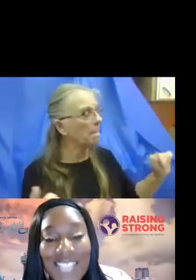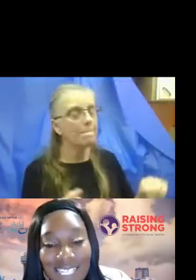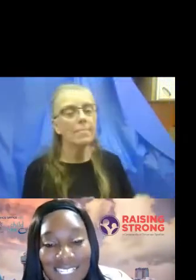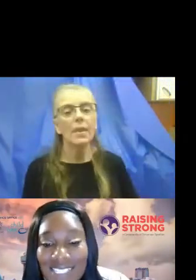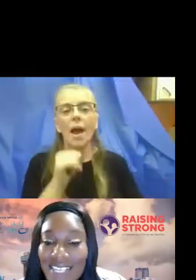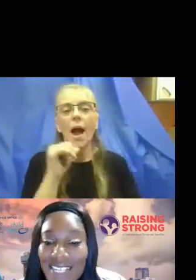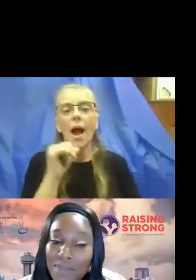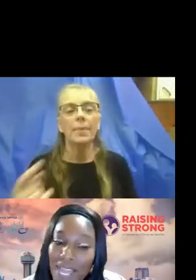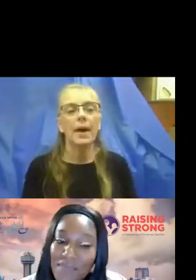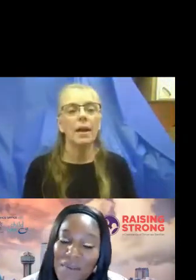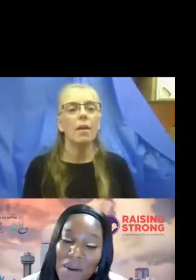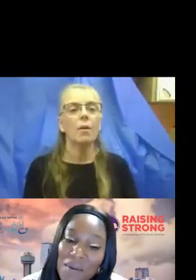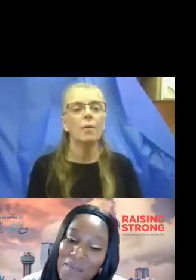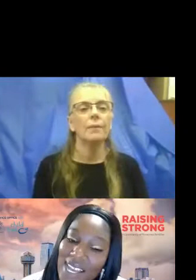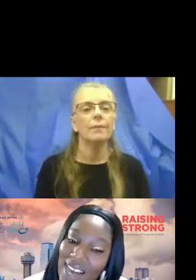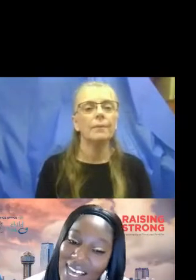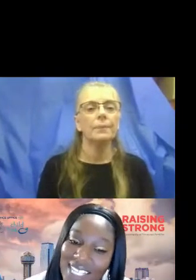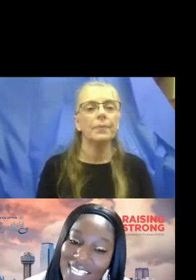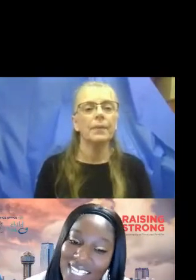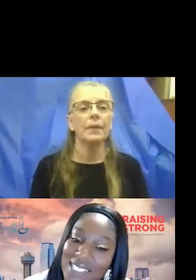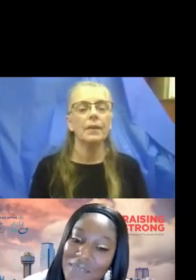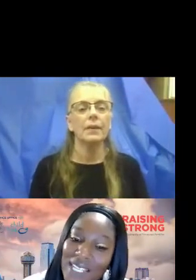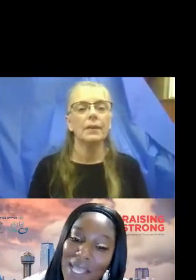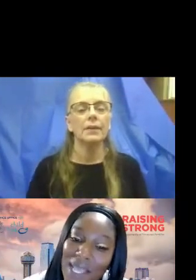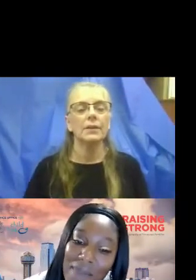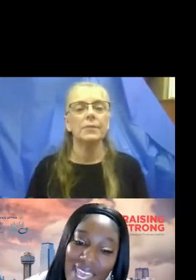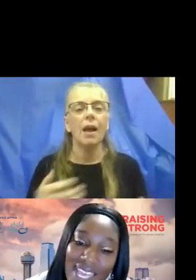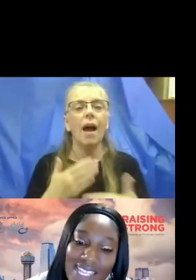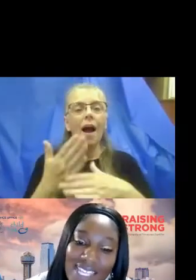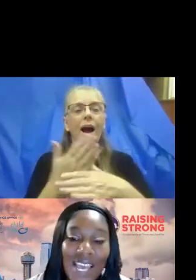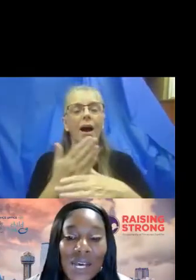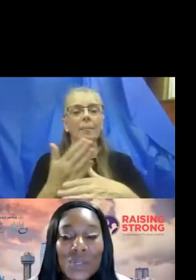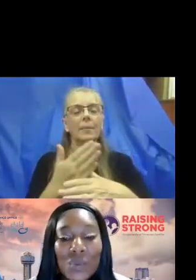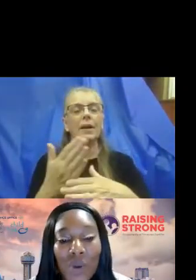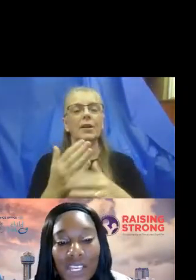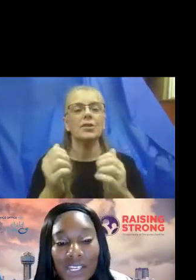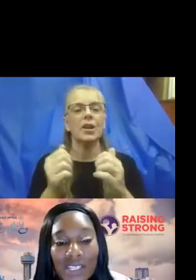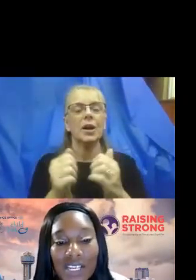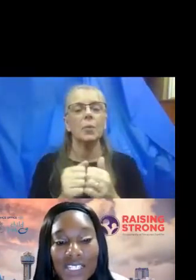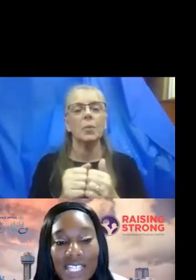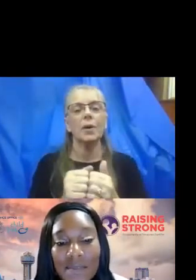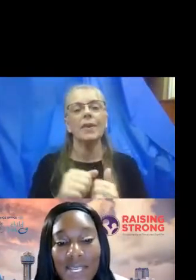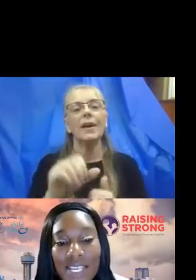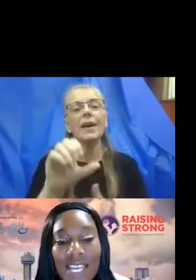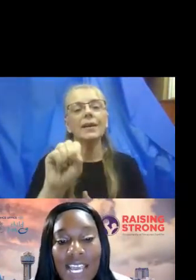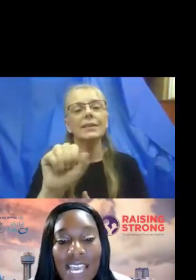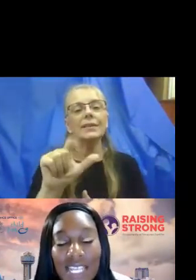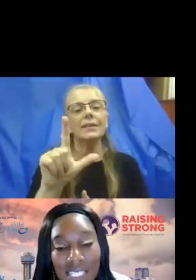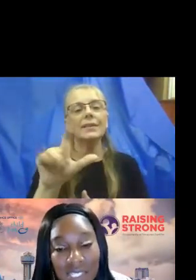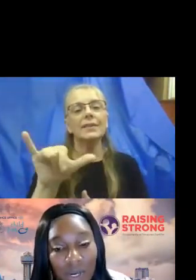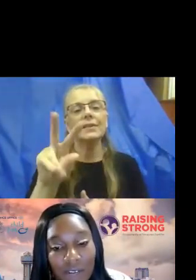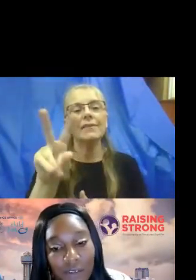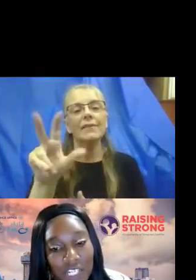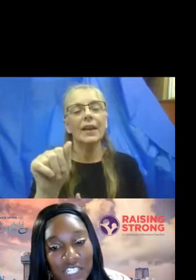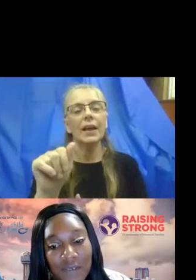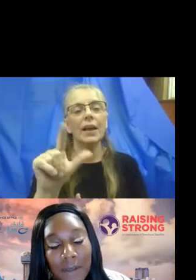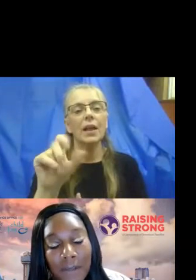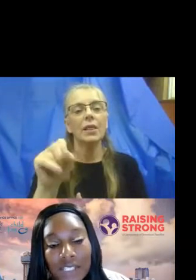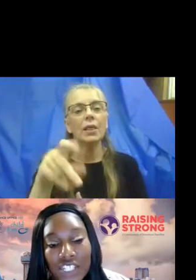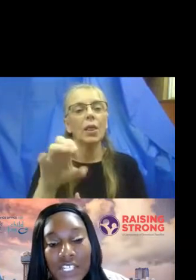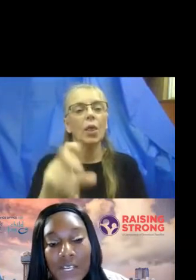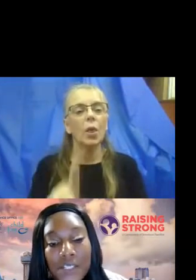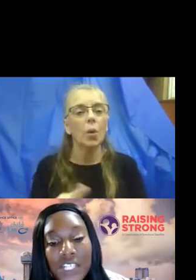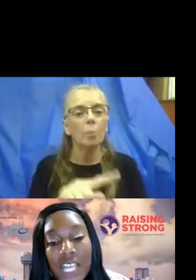am excited to share this platform with my colleague, Sylvia Lopez, who's working alongside me in this work for Nurse